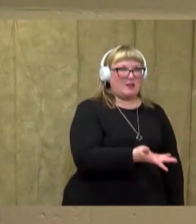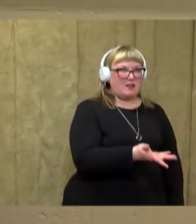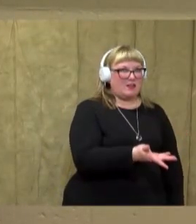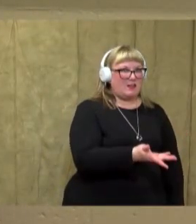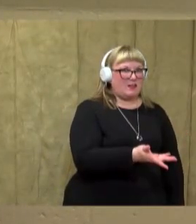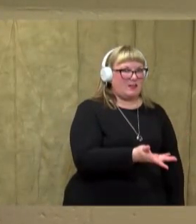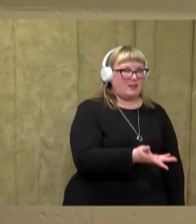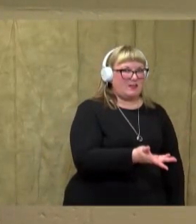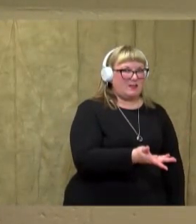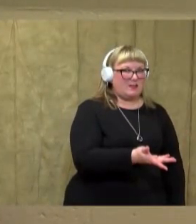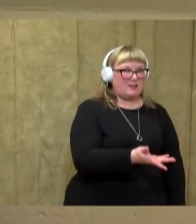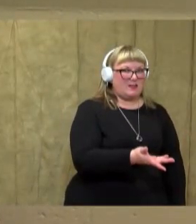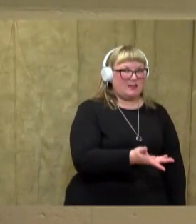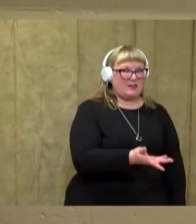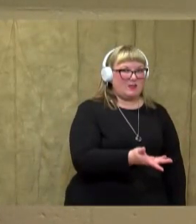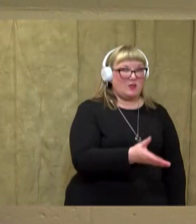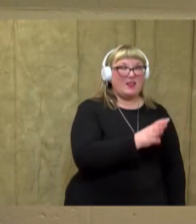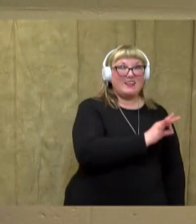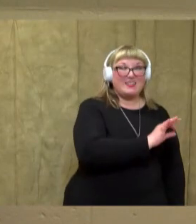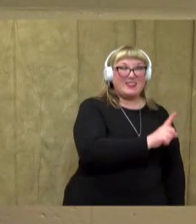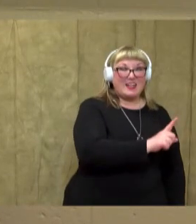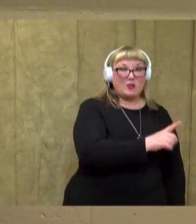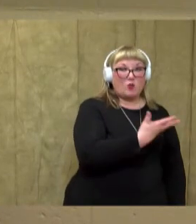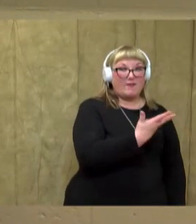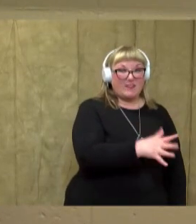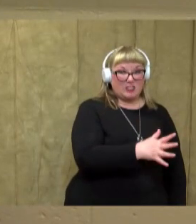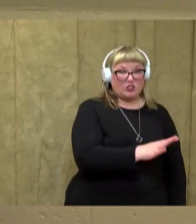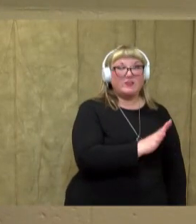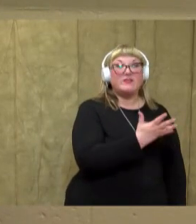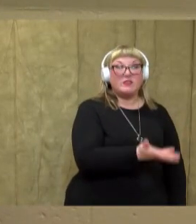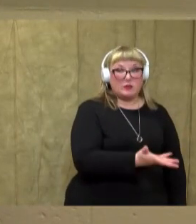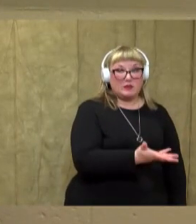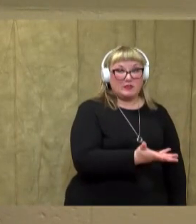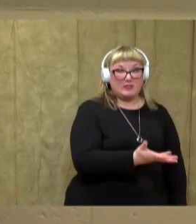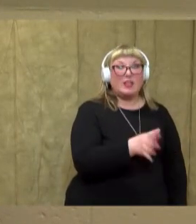next after 91?